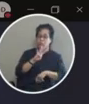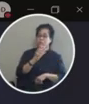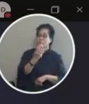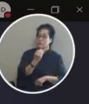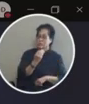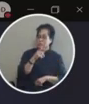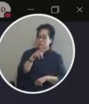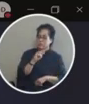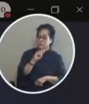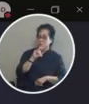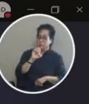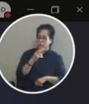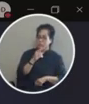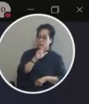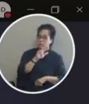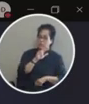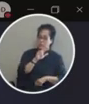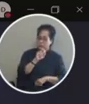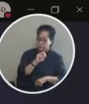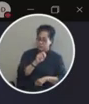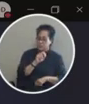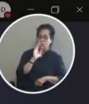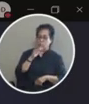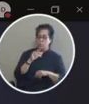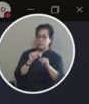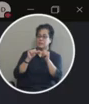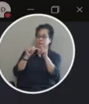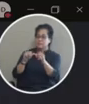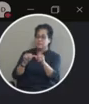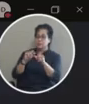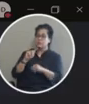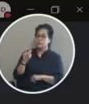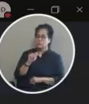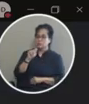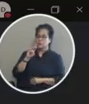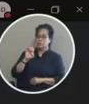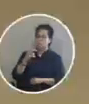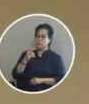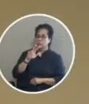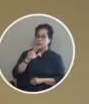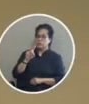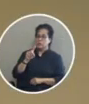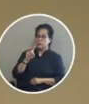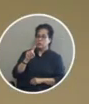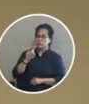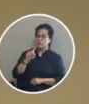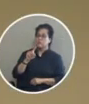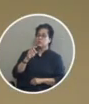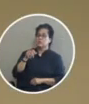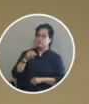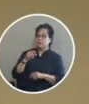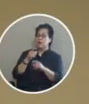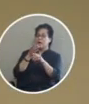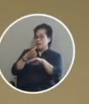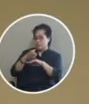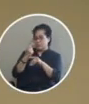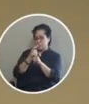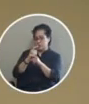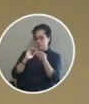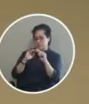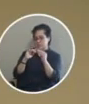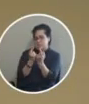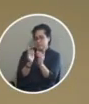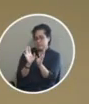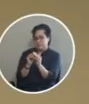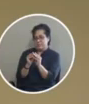4:14 p.m. on March 30th, 2020, and will reconvene on Tuesday, March 31st, 2020, following the regular City Council meeting.